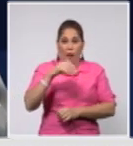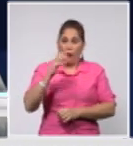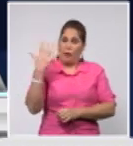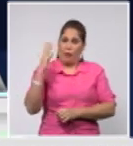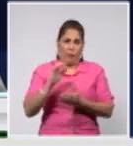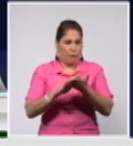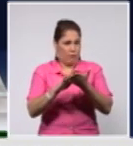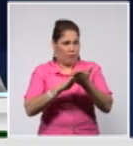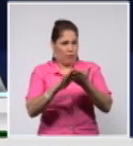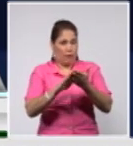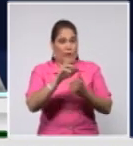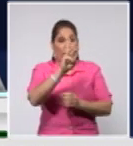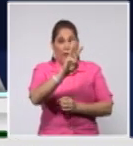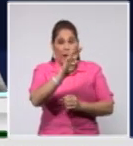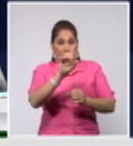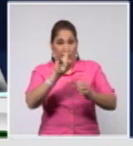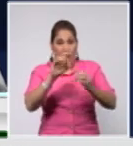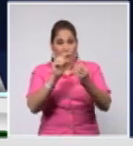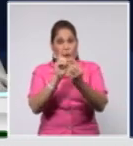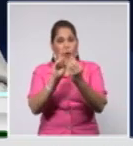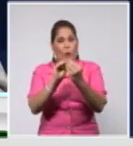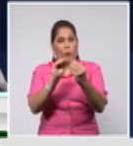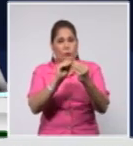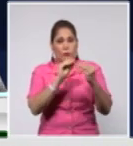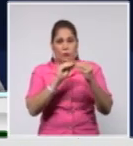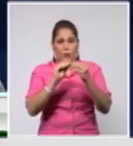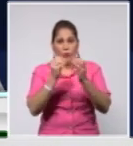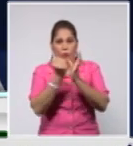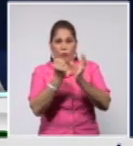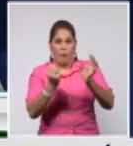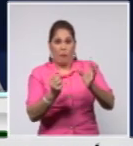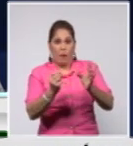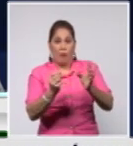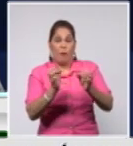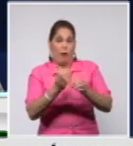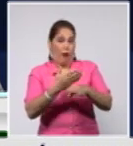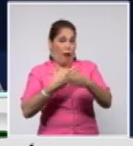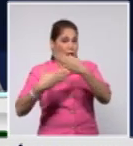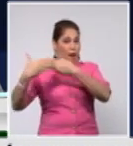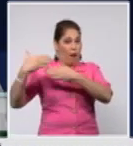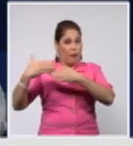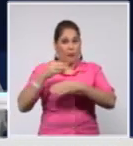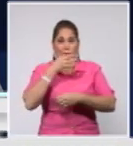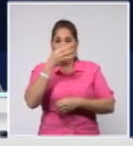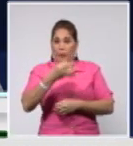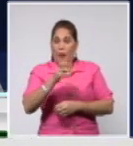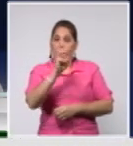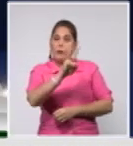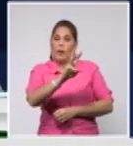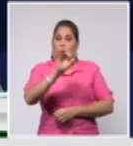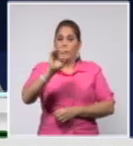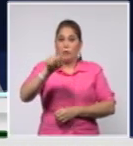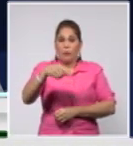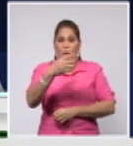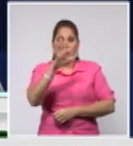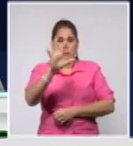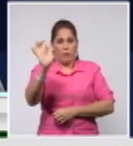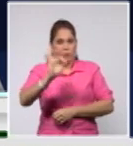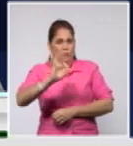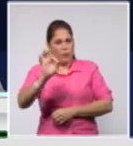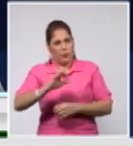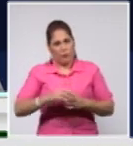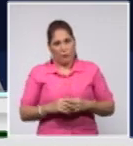cases diagnosed yesterday are confirmed case contacts. This means that